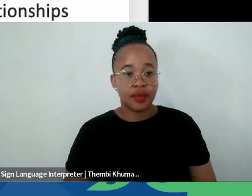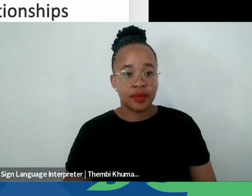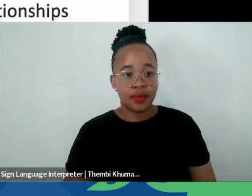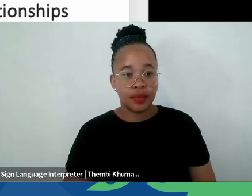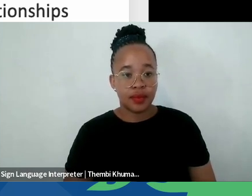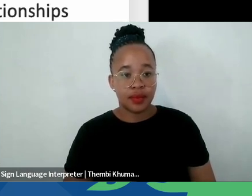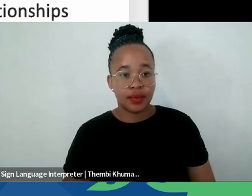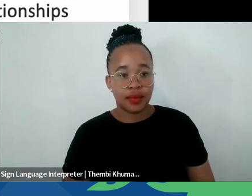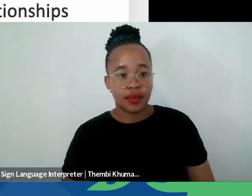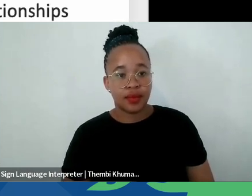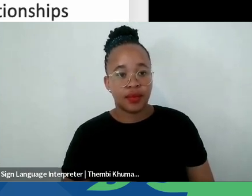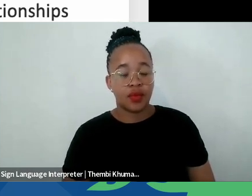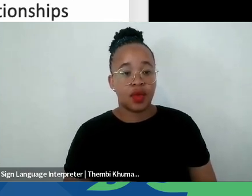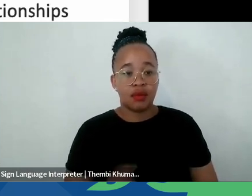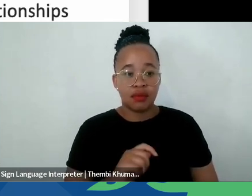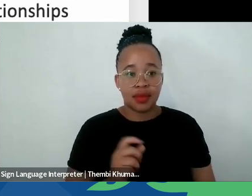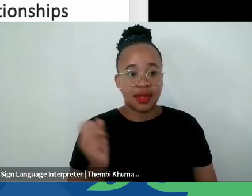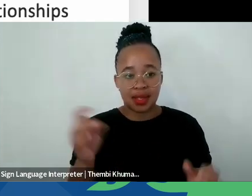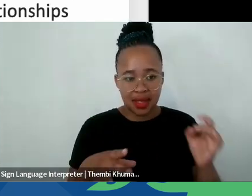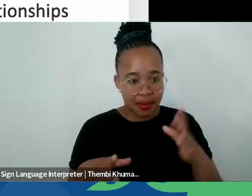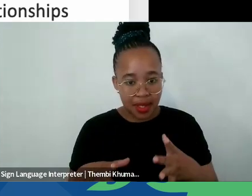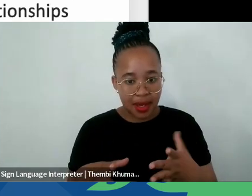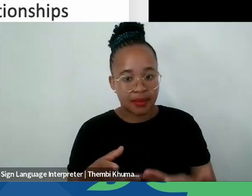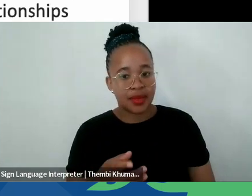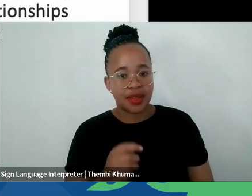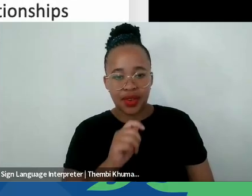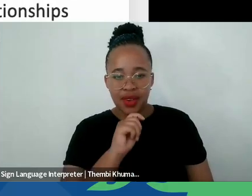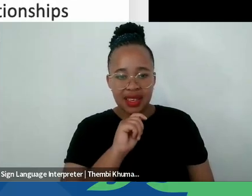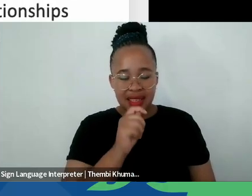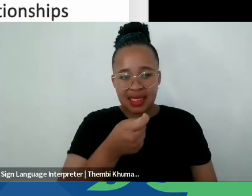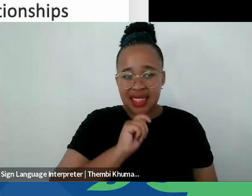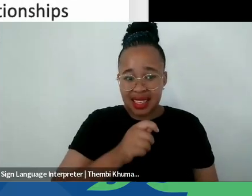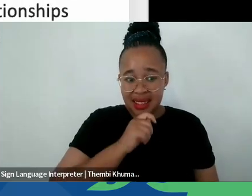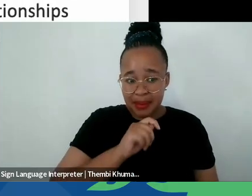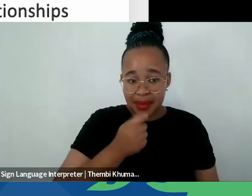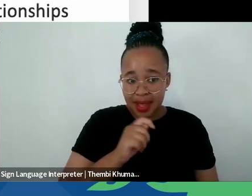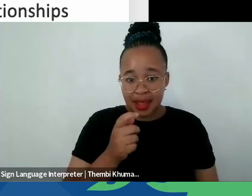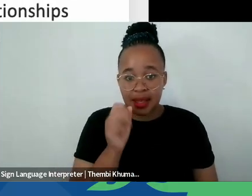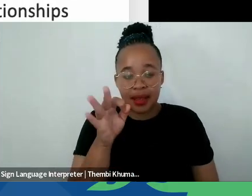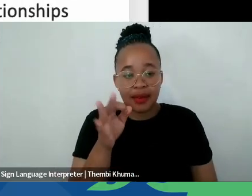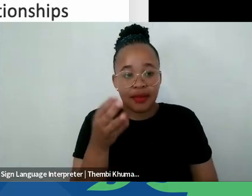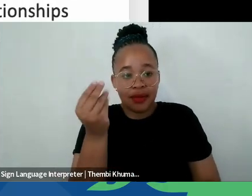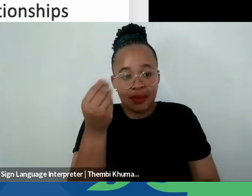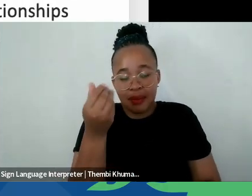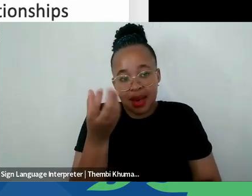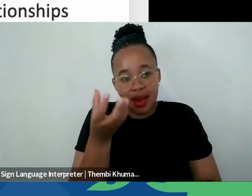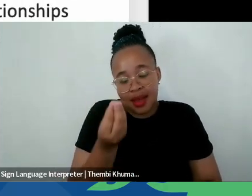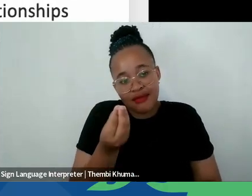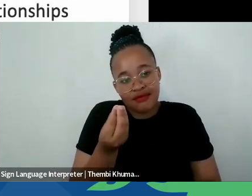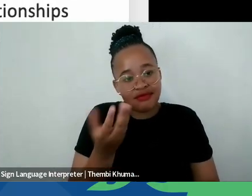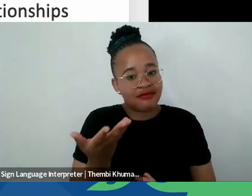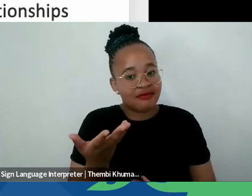strata, your treatment is interrupted by food insecurity, lack of money, emotional distress. I mean, a place